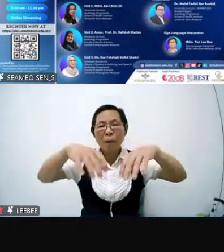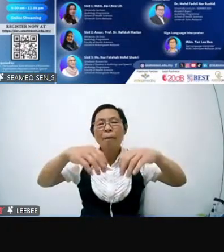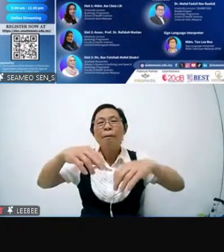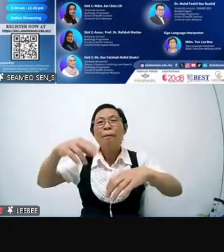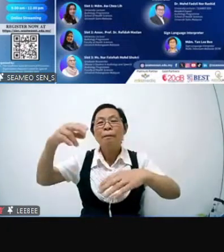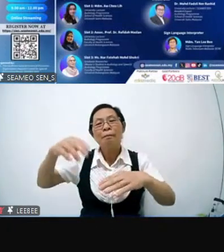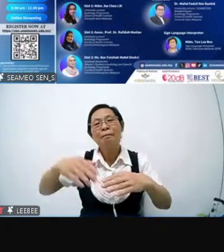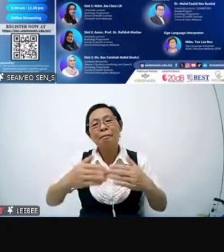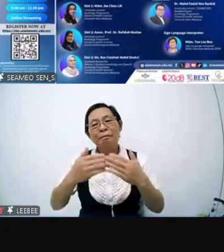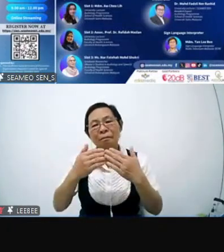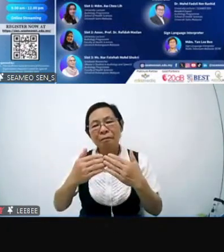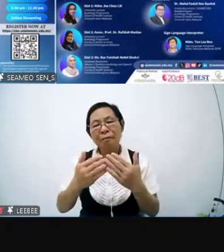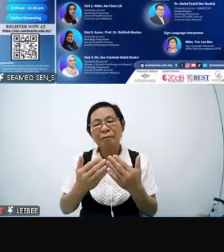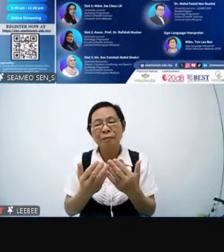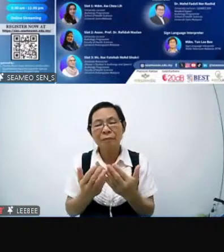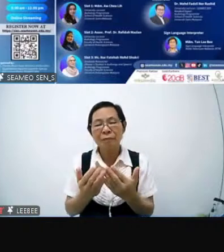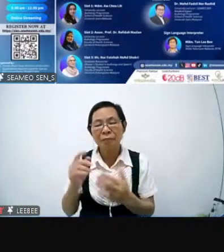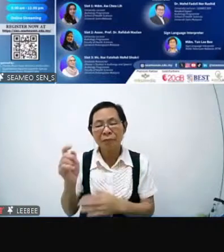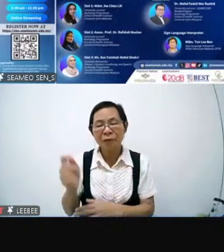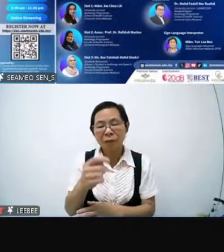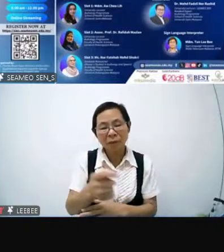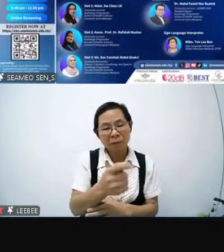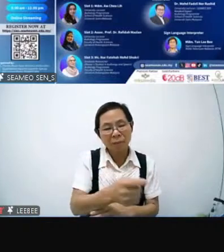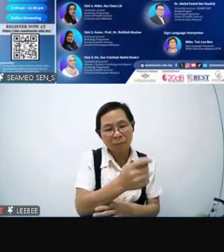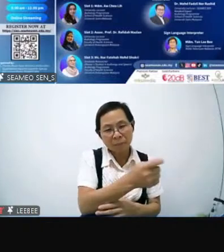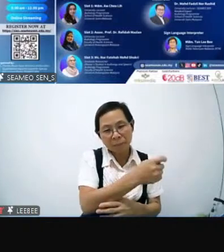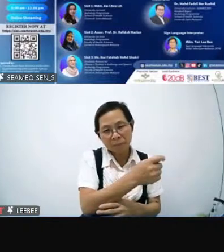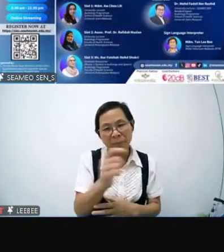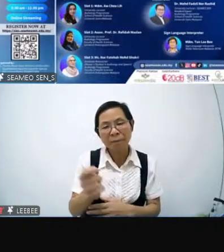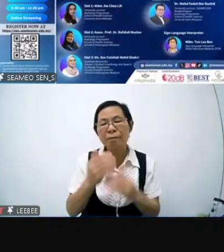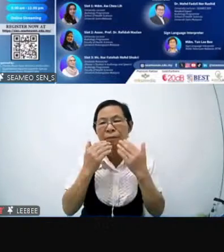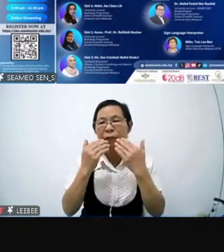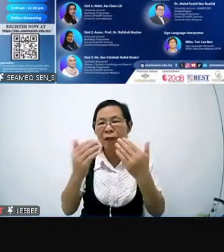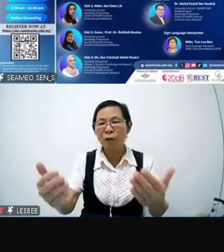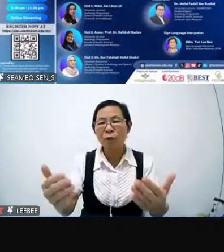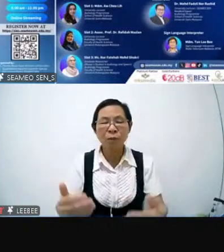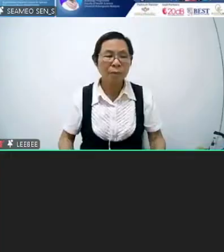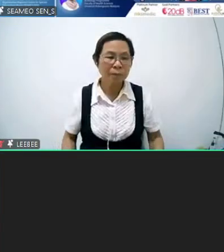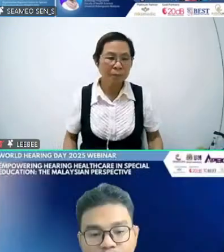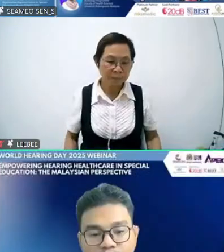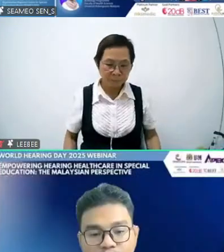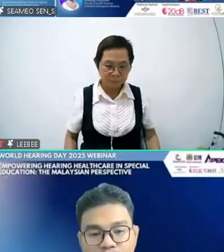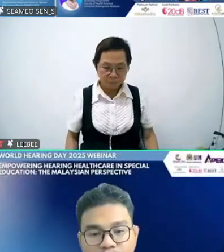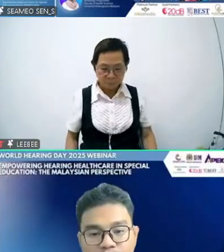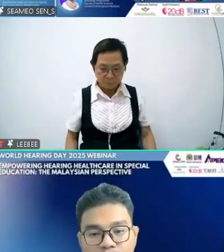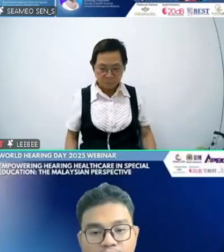Wassalamualaikum warahmatullahi ta'ala wabarakatuh. Thank you.